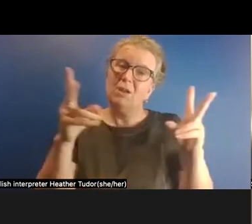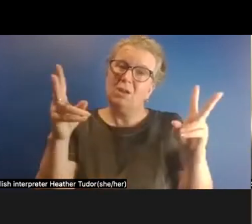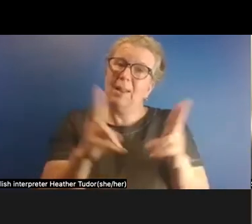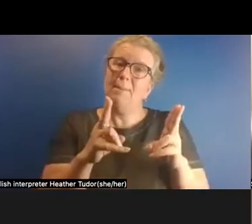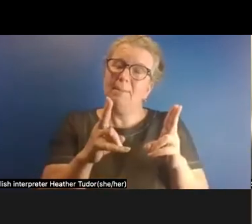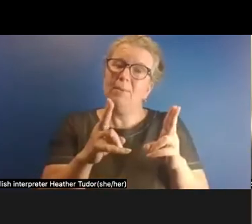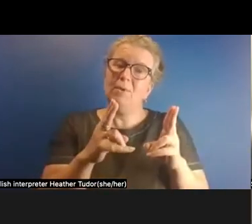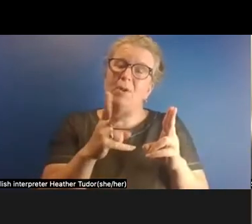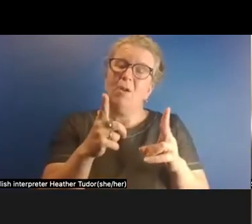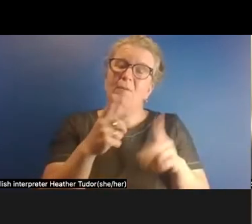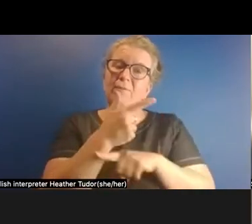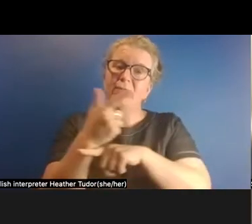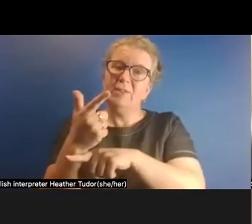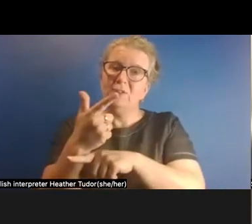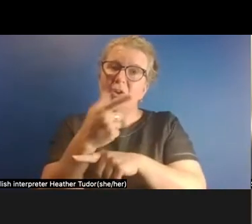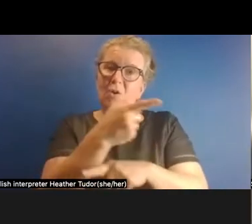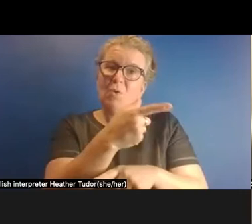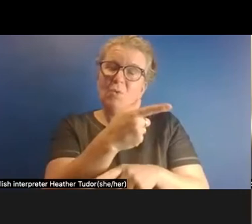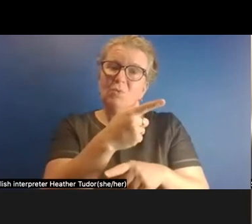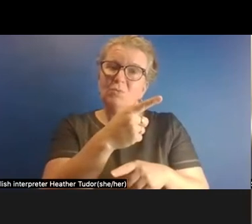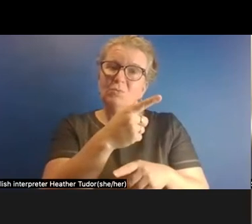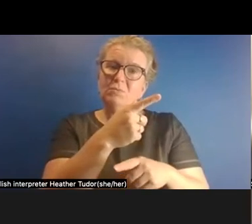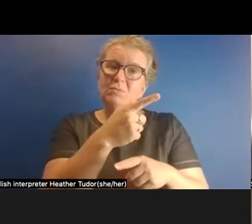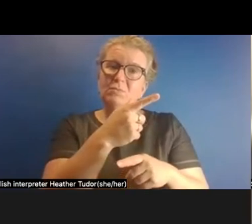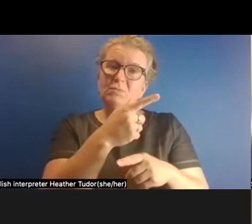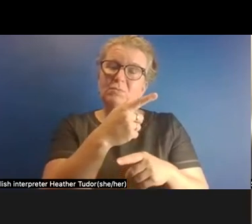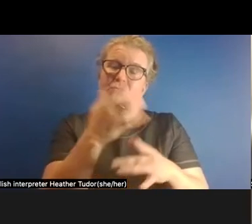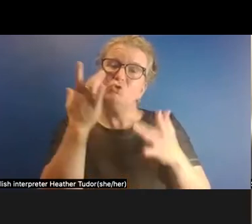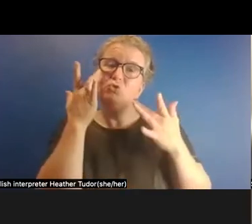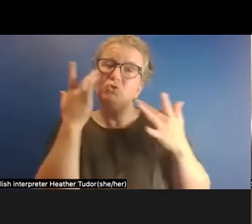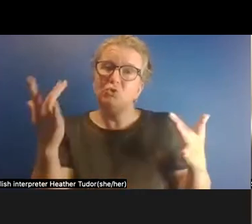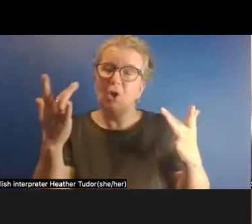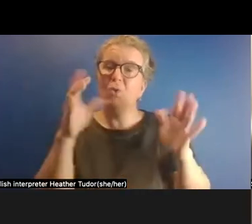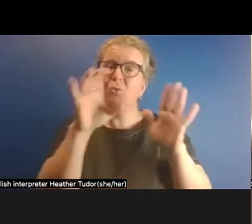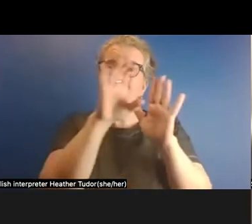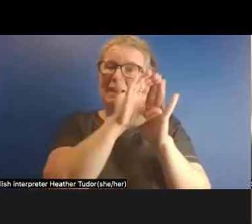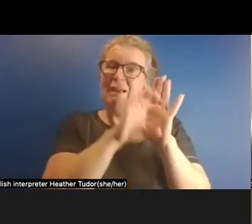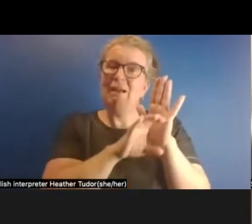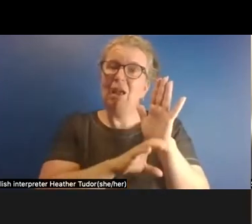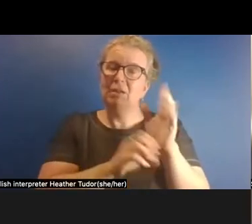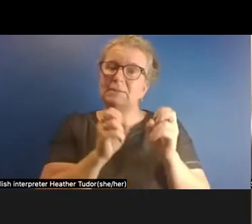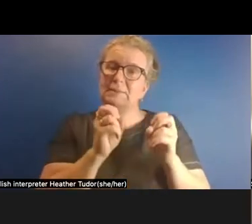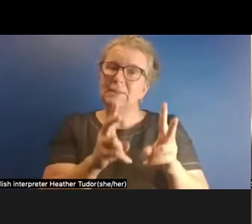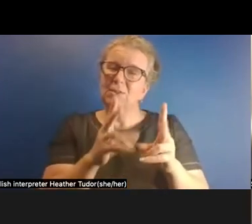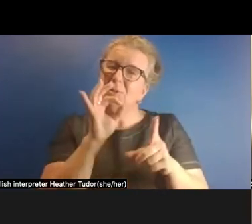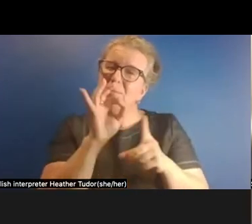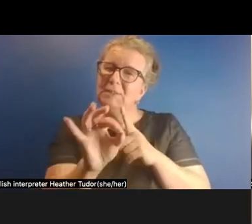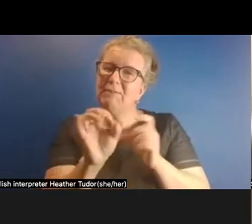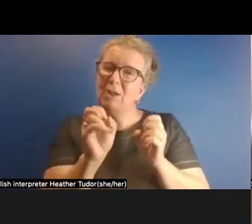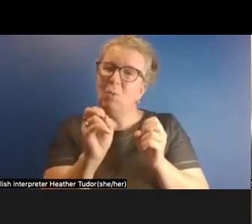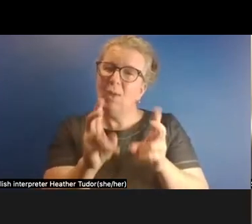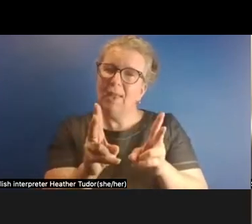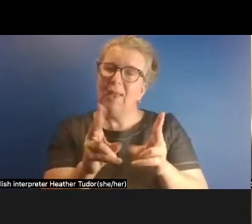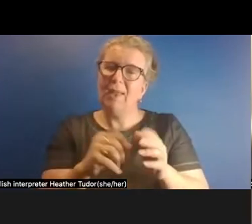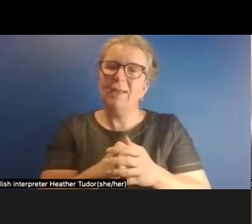that also tells the story of caste in a very specific way. And it's a very short 4-minute film, and it's